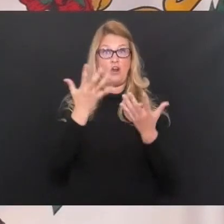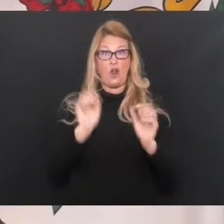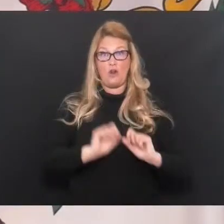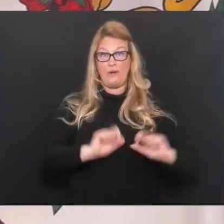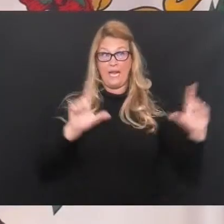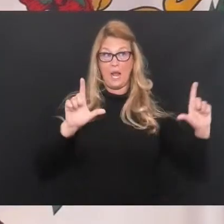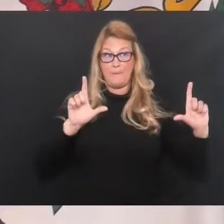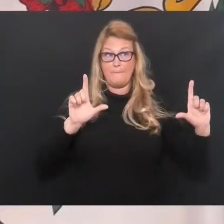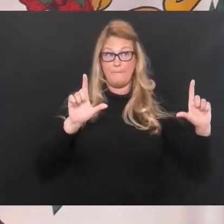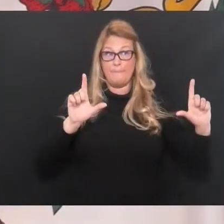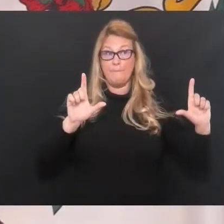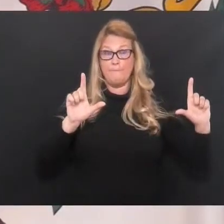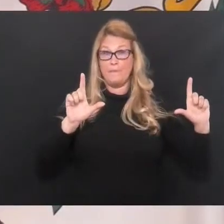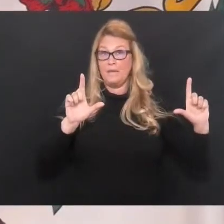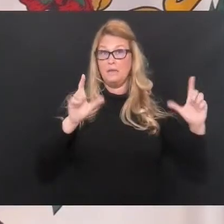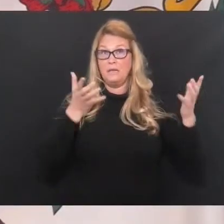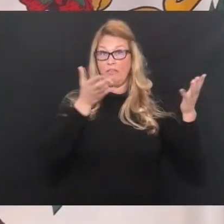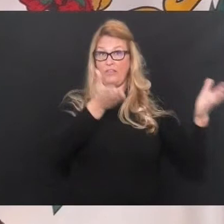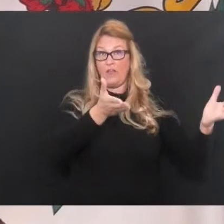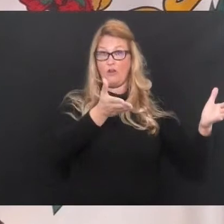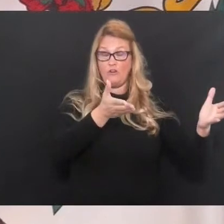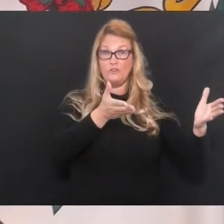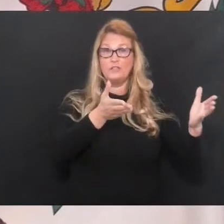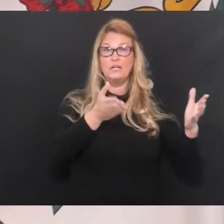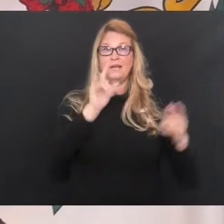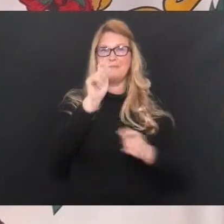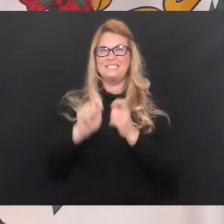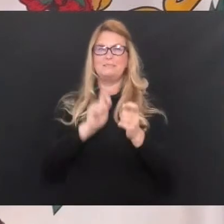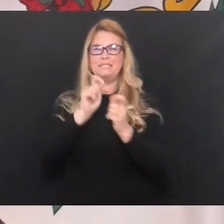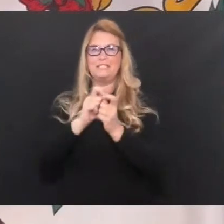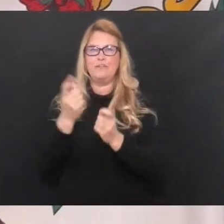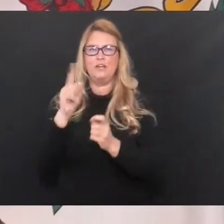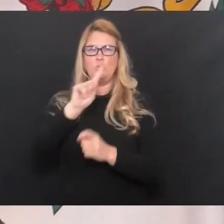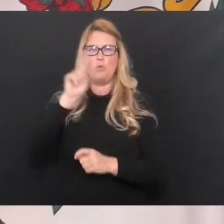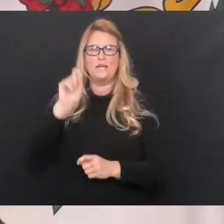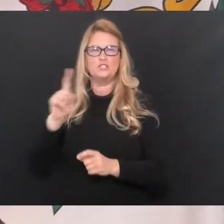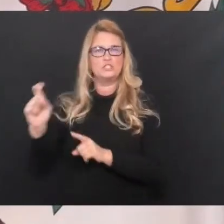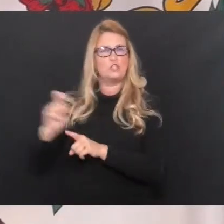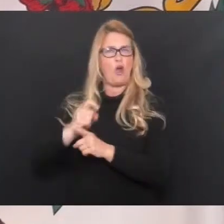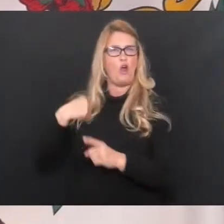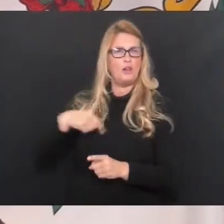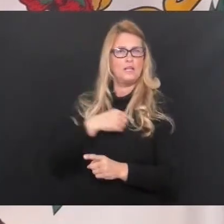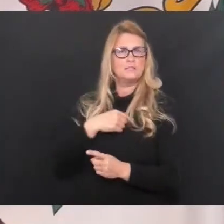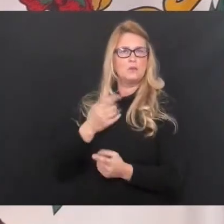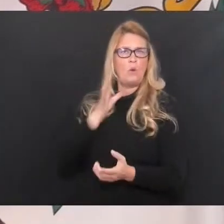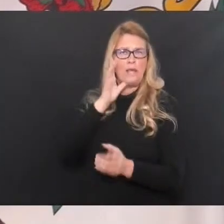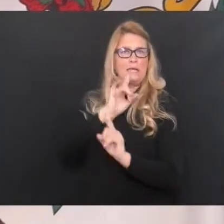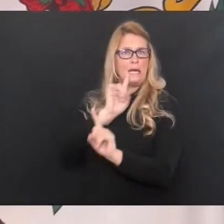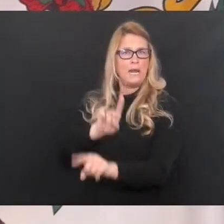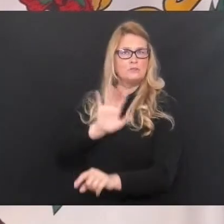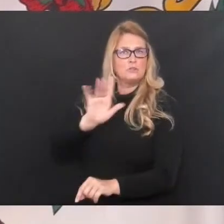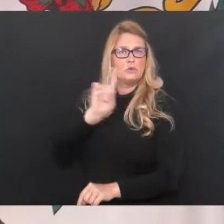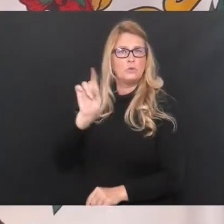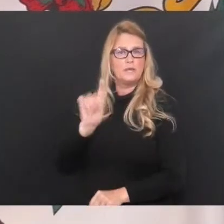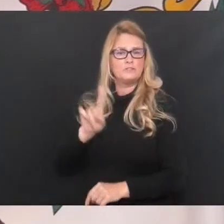out, but if they have specific questions, I just say to call us.